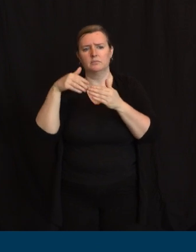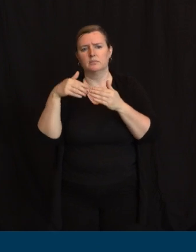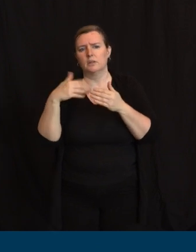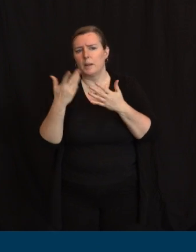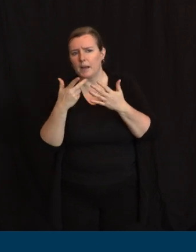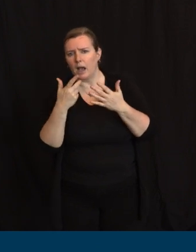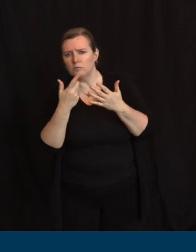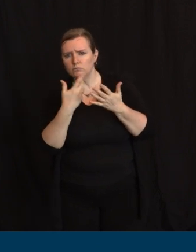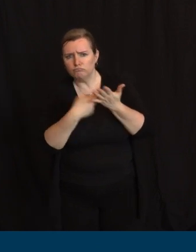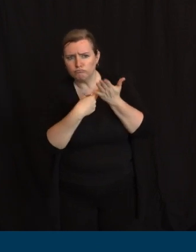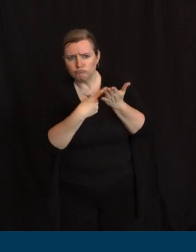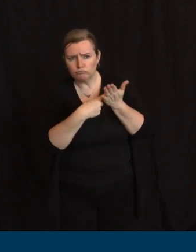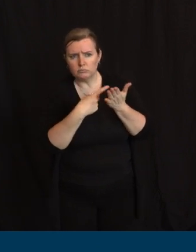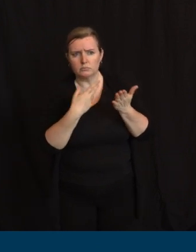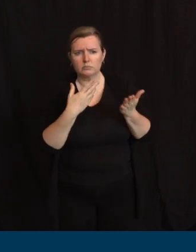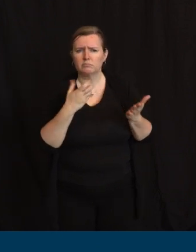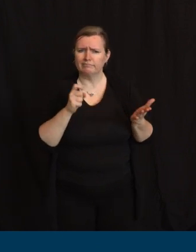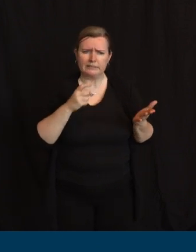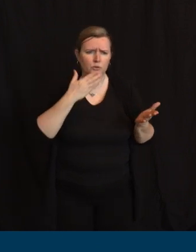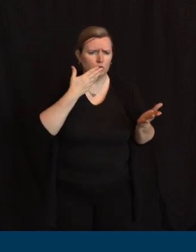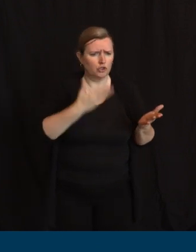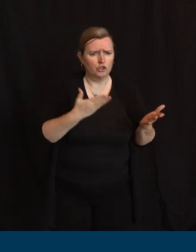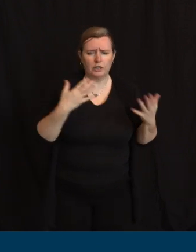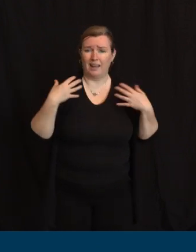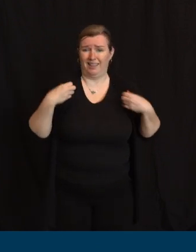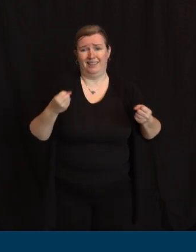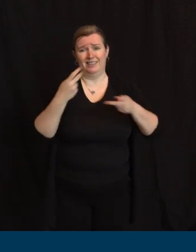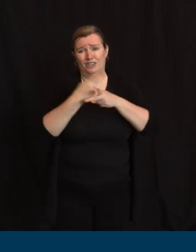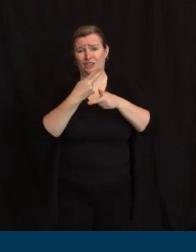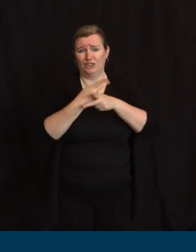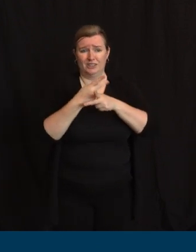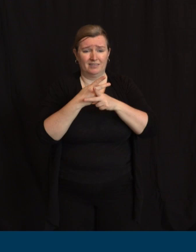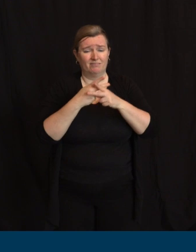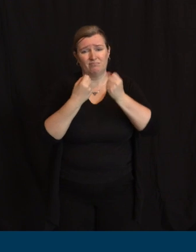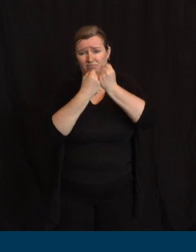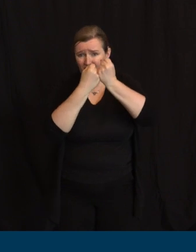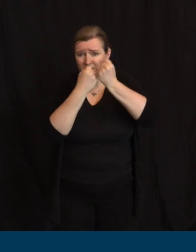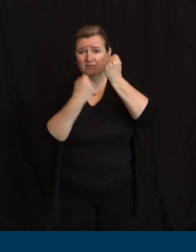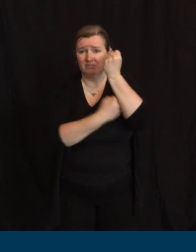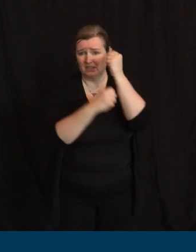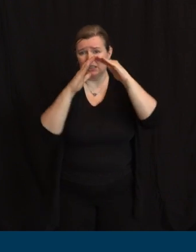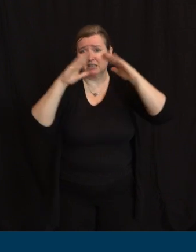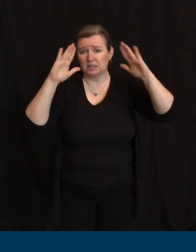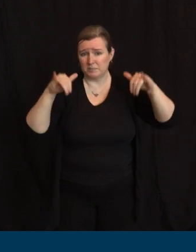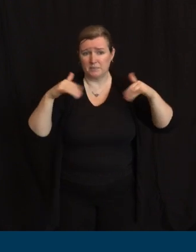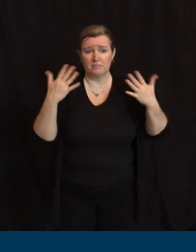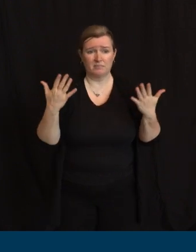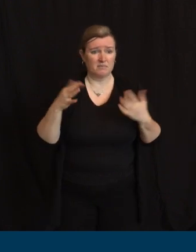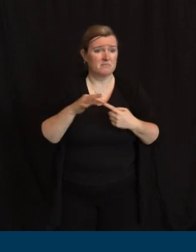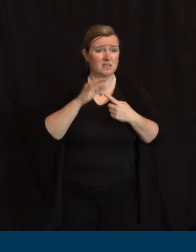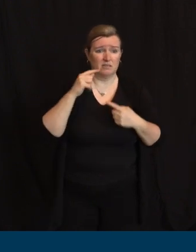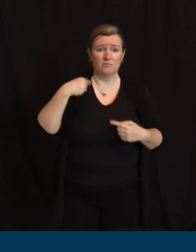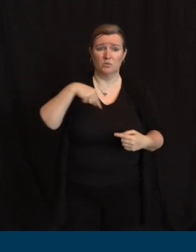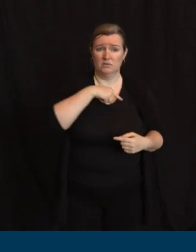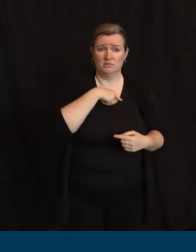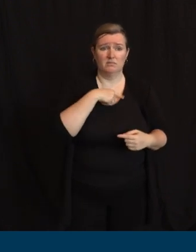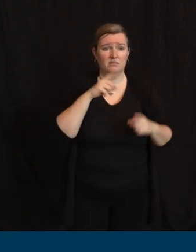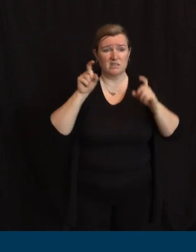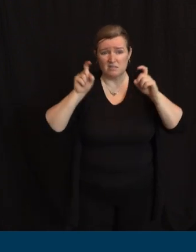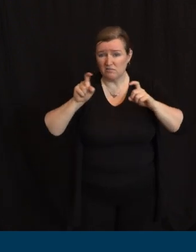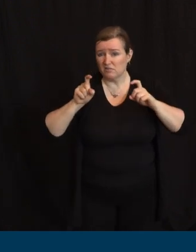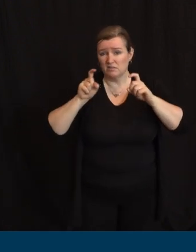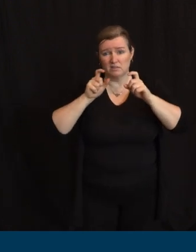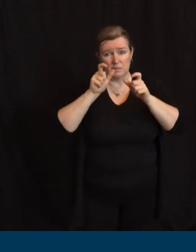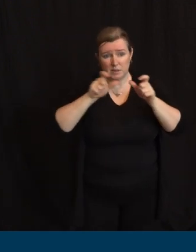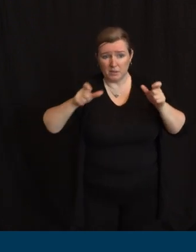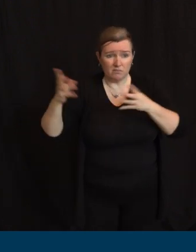place, including especially the ability to mass test and get quick turnaround. Fair to say, both Judy and Ed, right? So